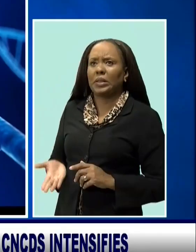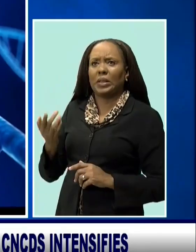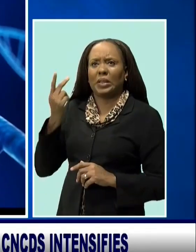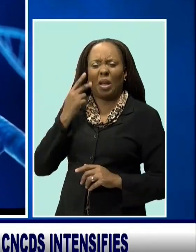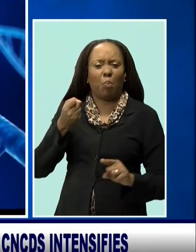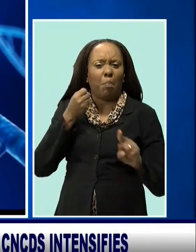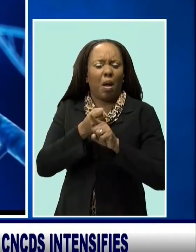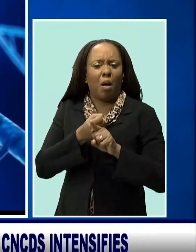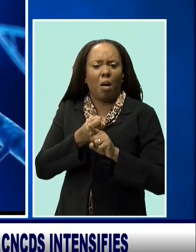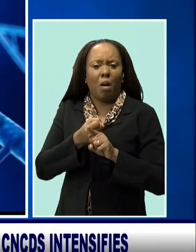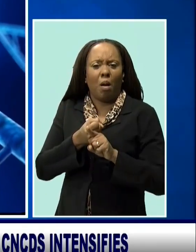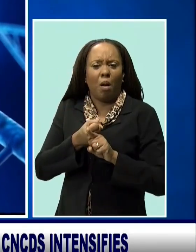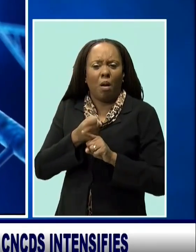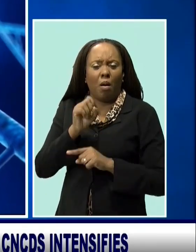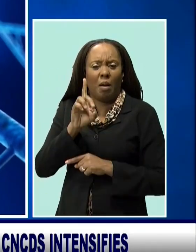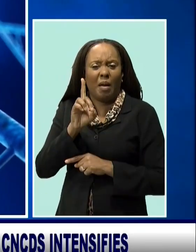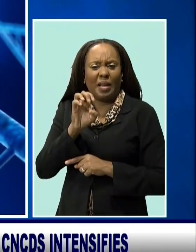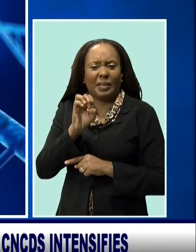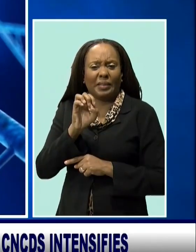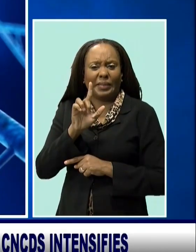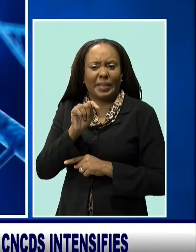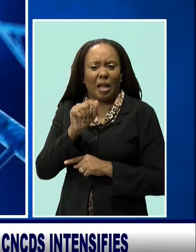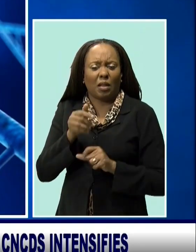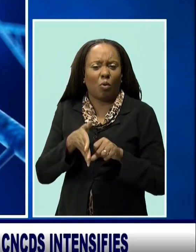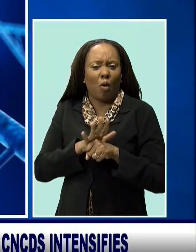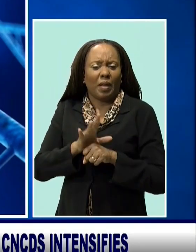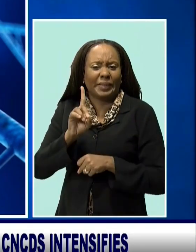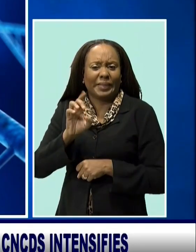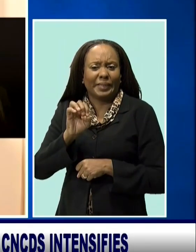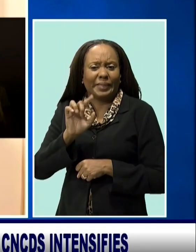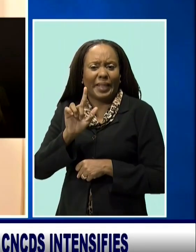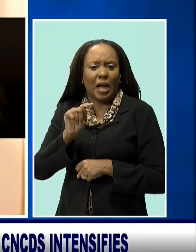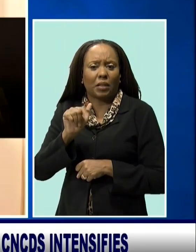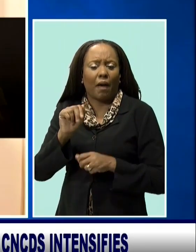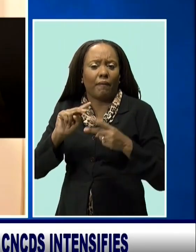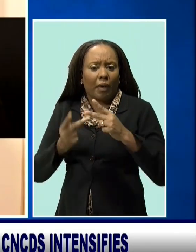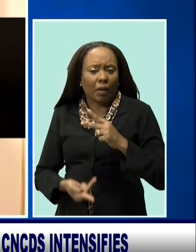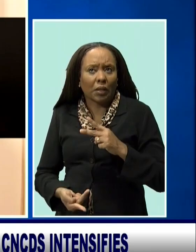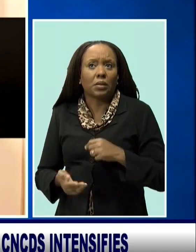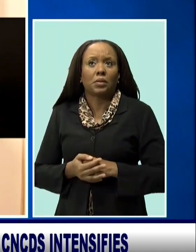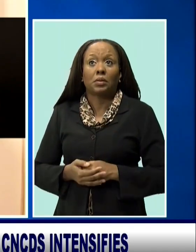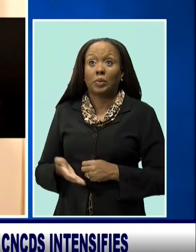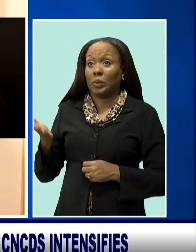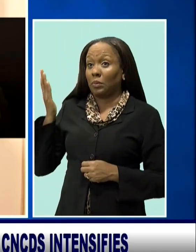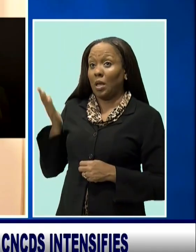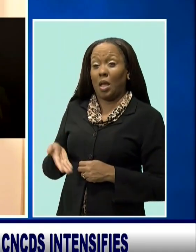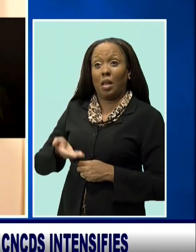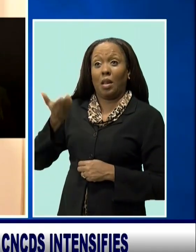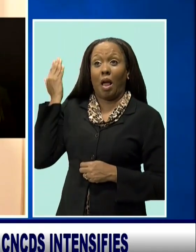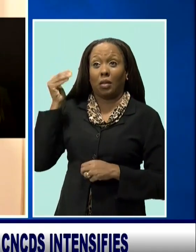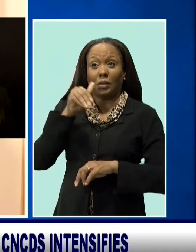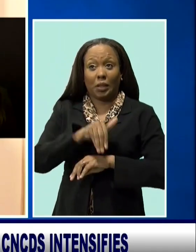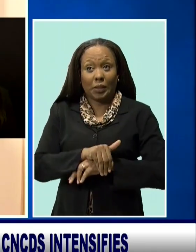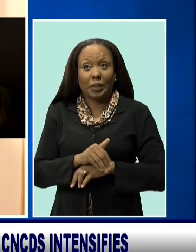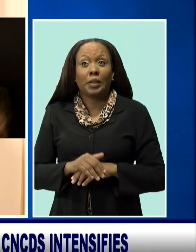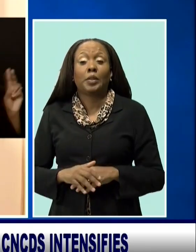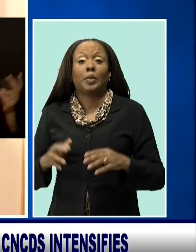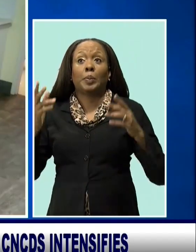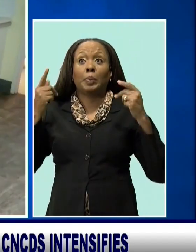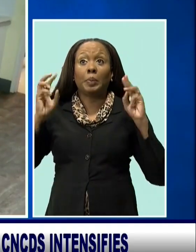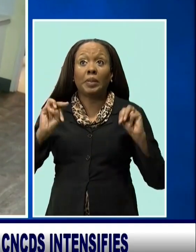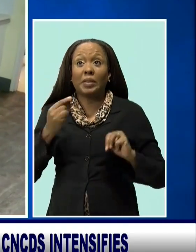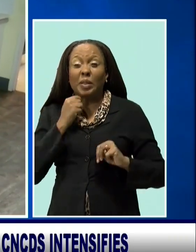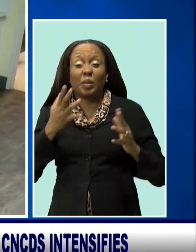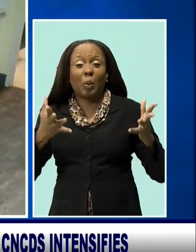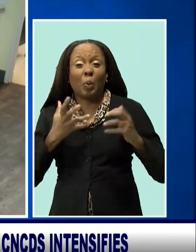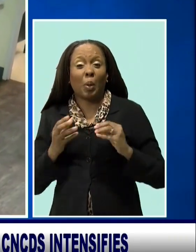variant continues to affect the island. And in a press conference last night, Prime Minister Mia Amor-Motley said, along with trying to get more